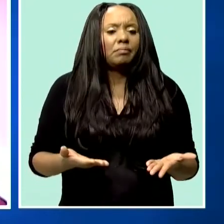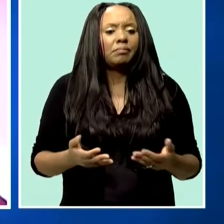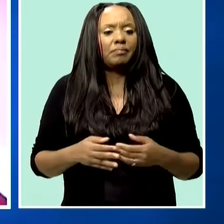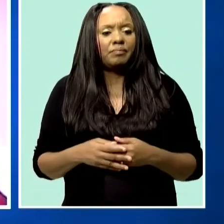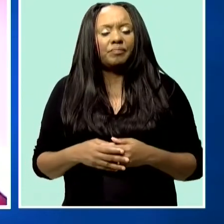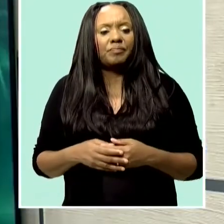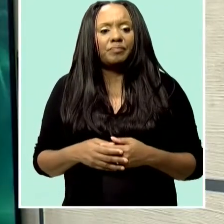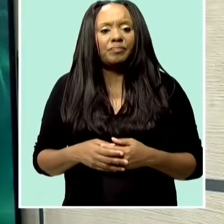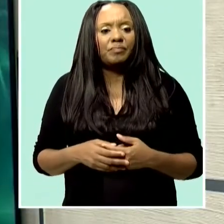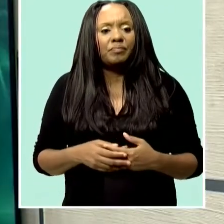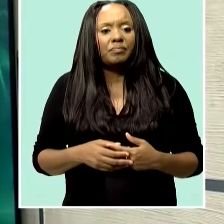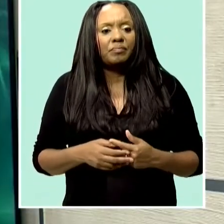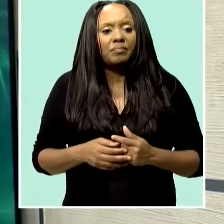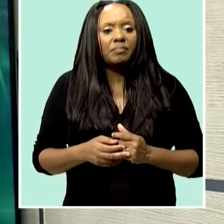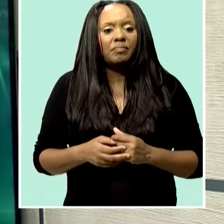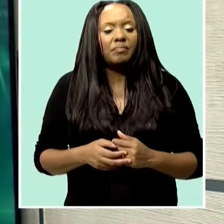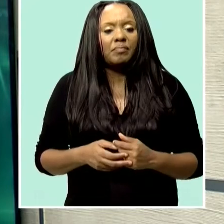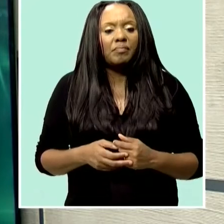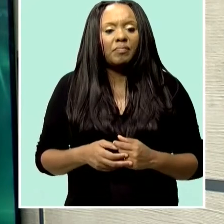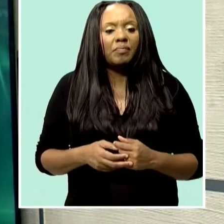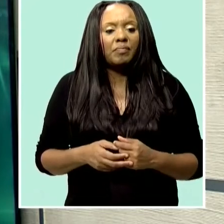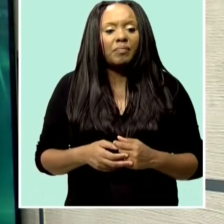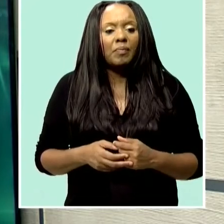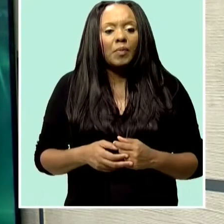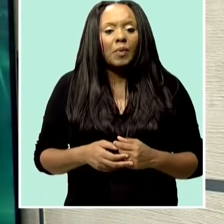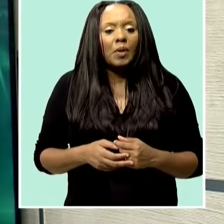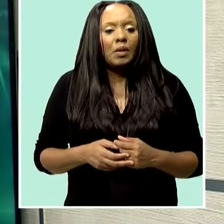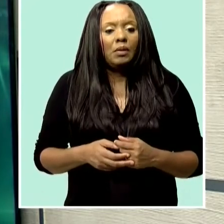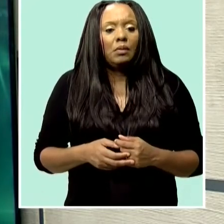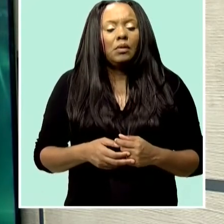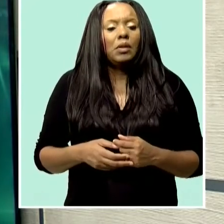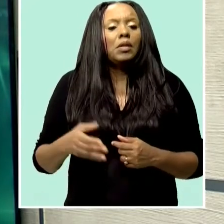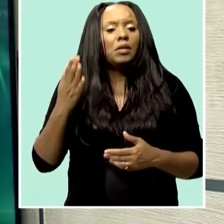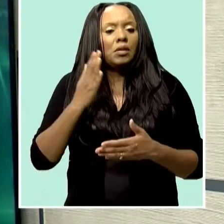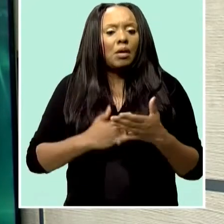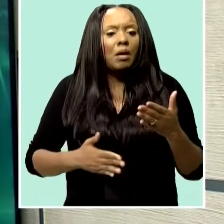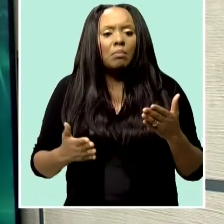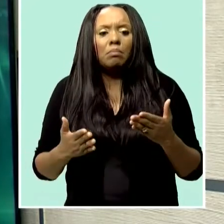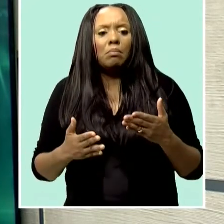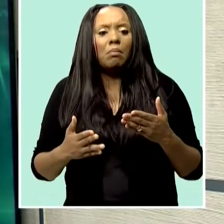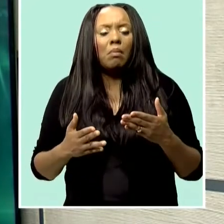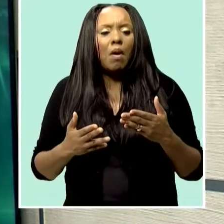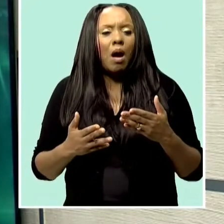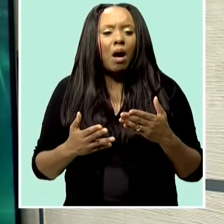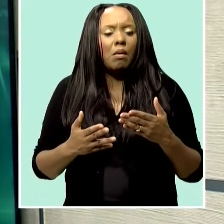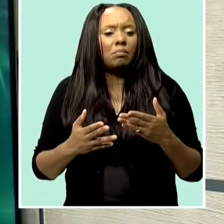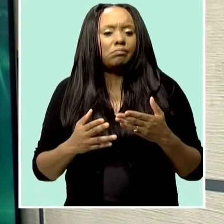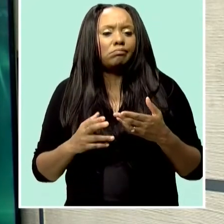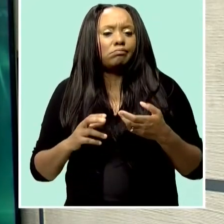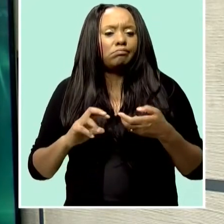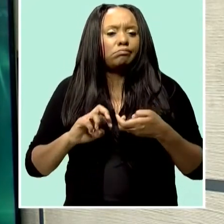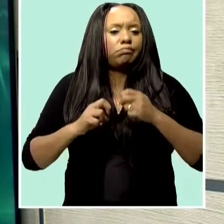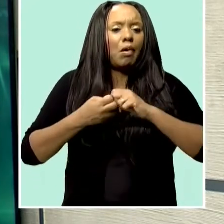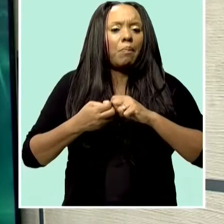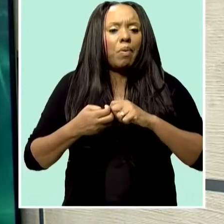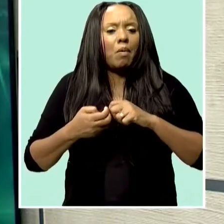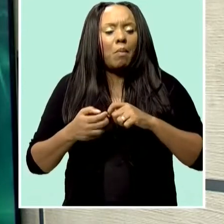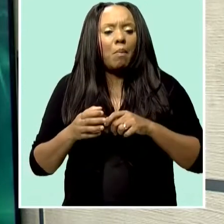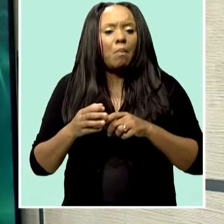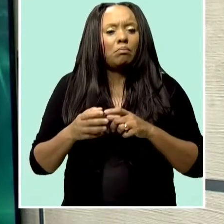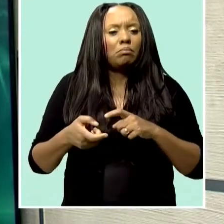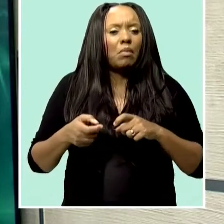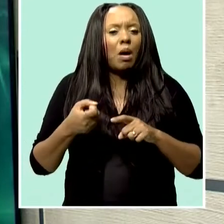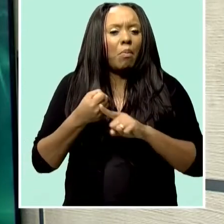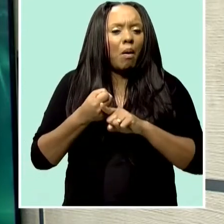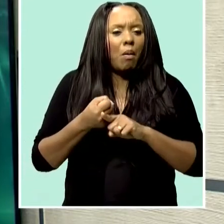need. Despite some backlogs with the processing of some visas in the system, Hilgai said she reaped several successes with